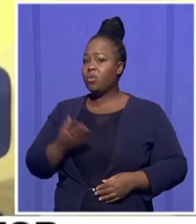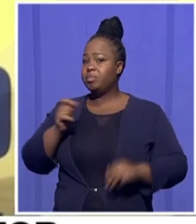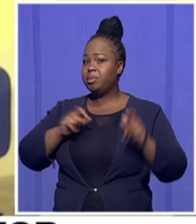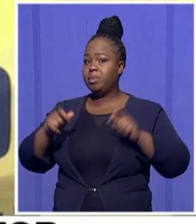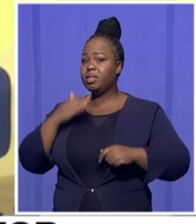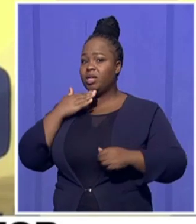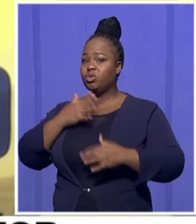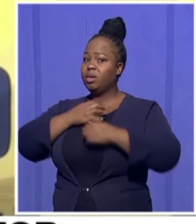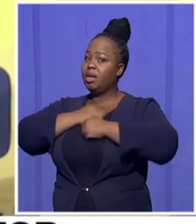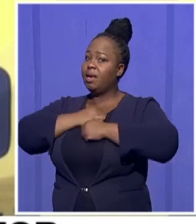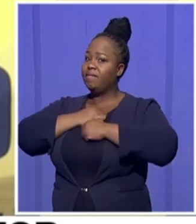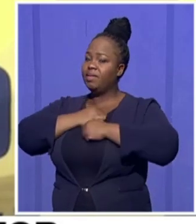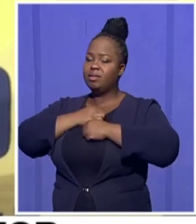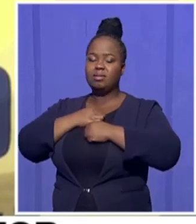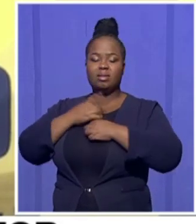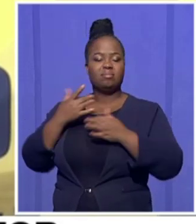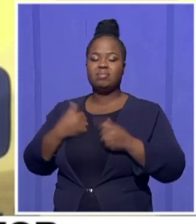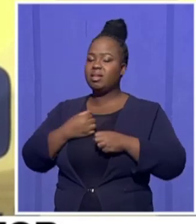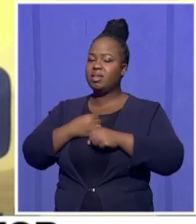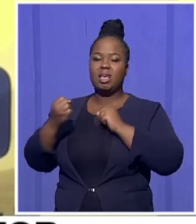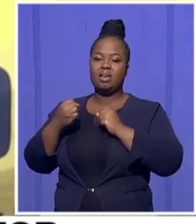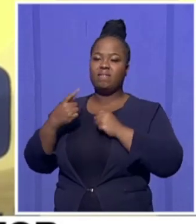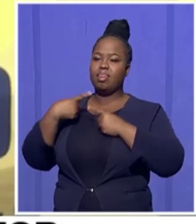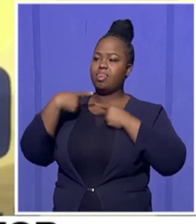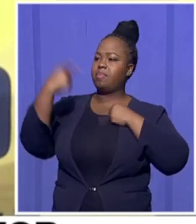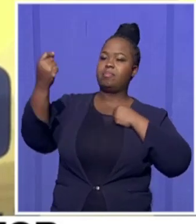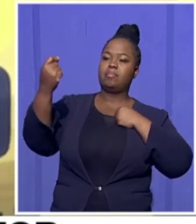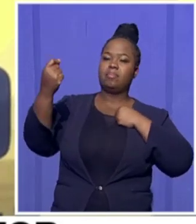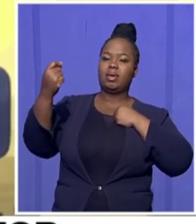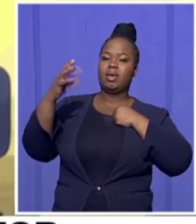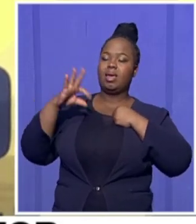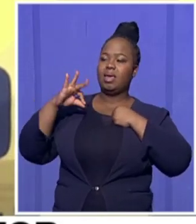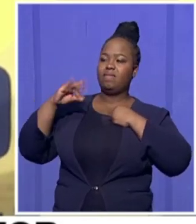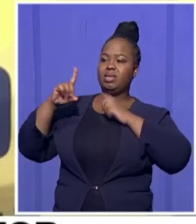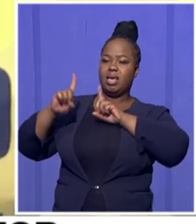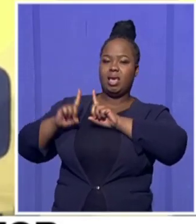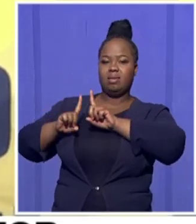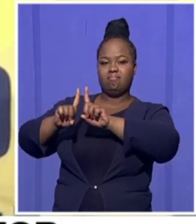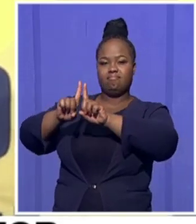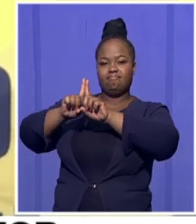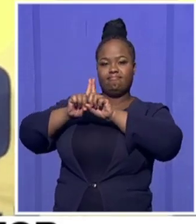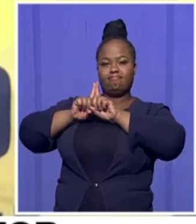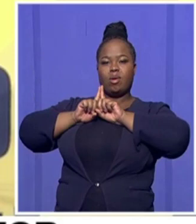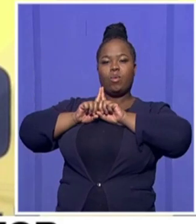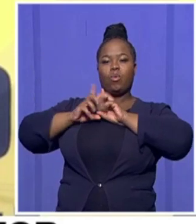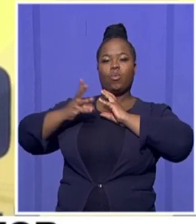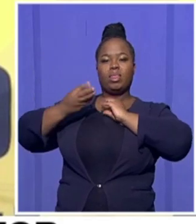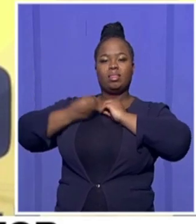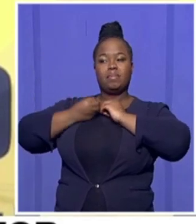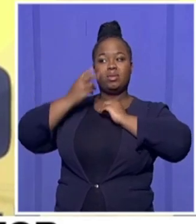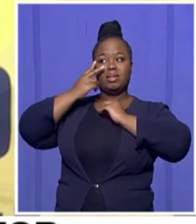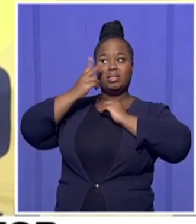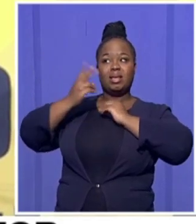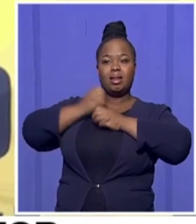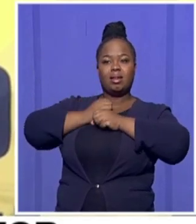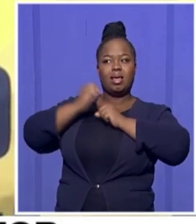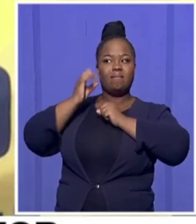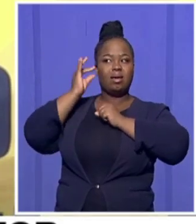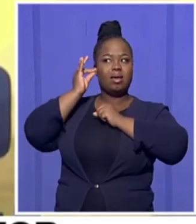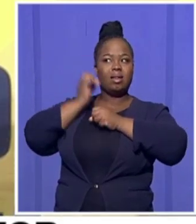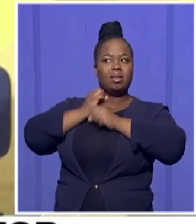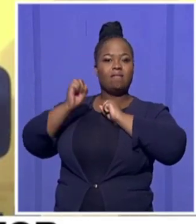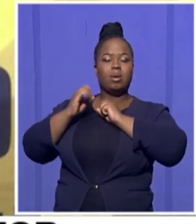away. They walk beside us every day, unseen, unheard, but always near.